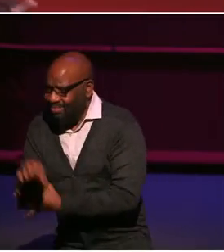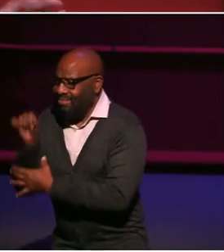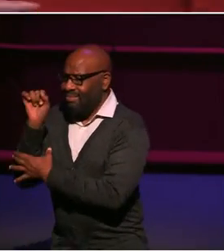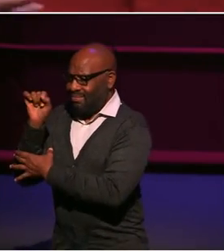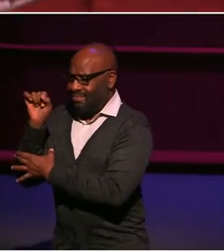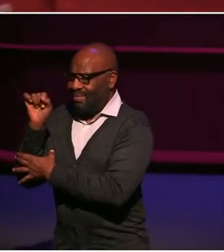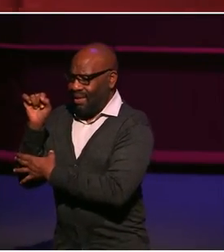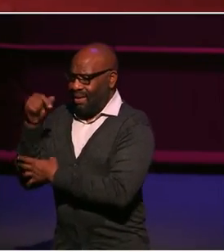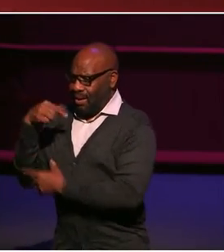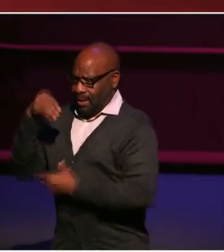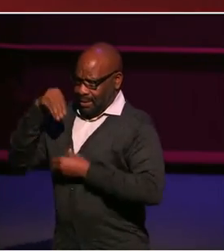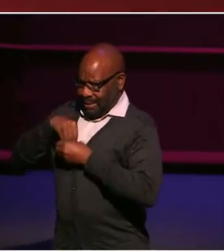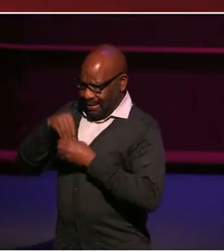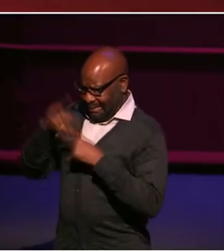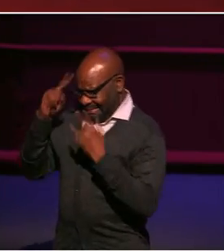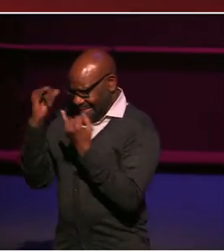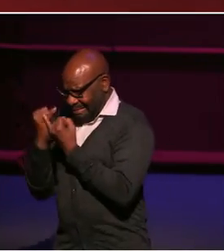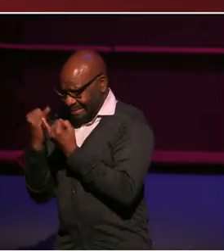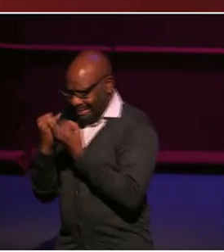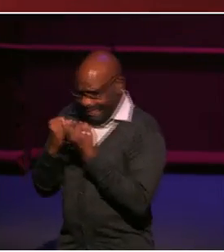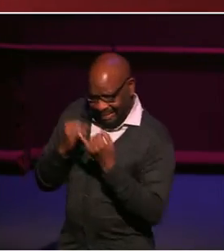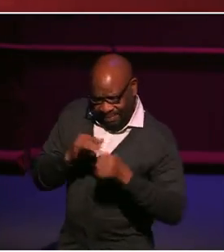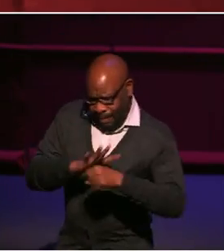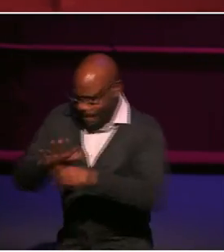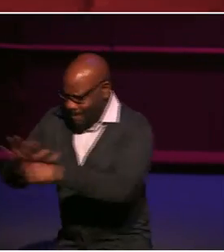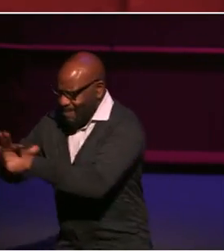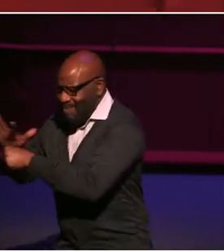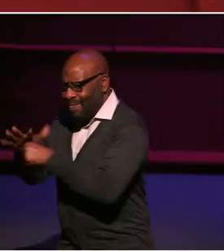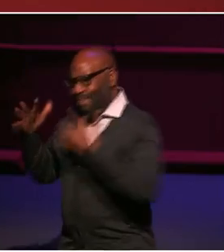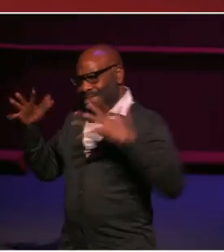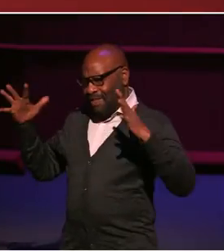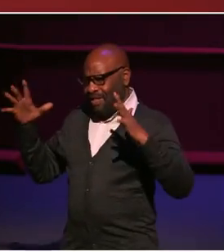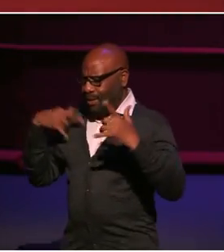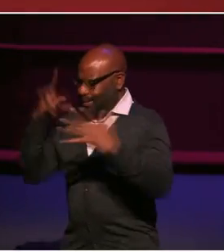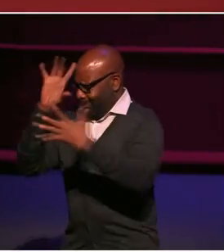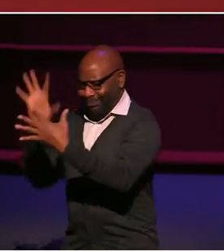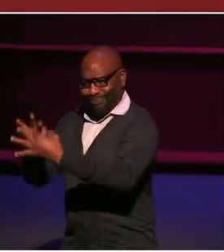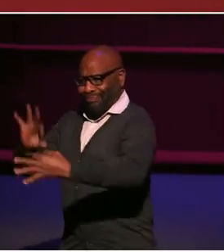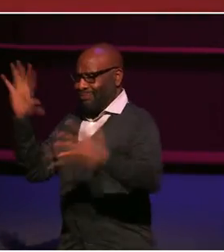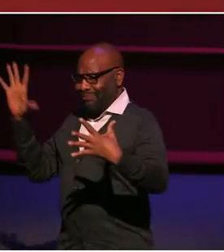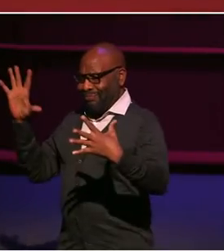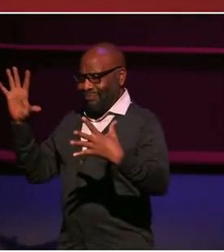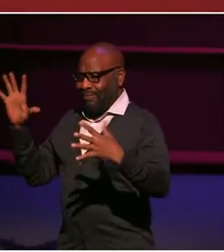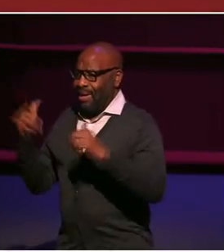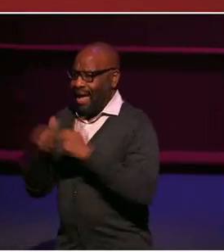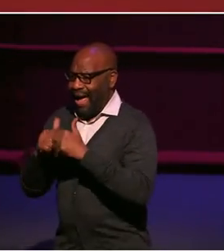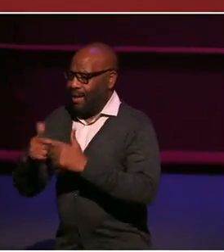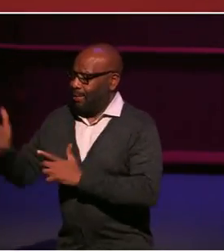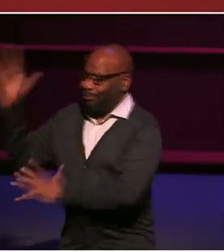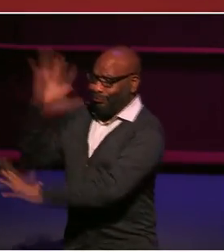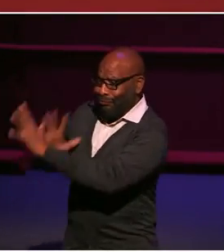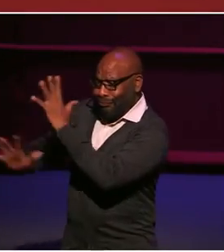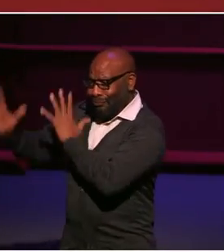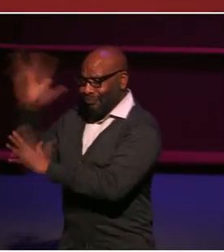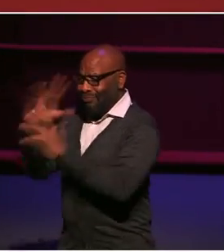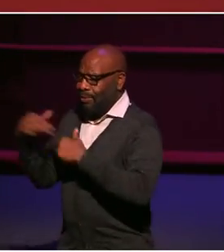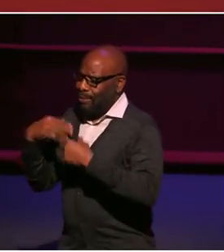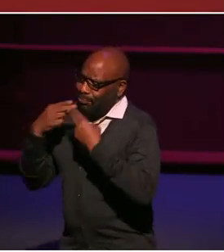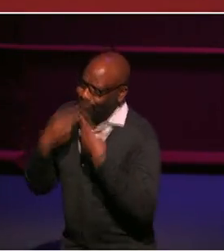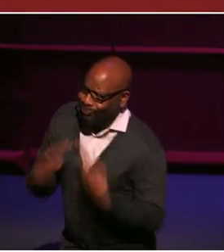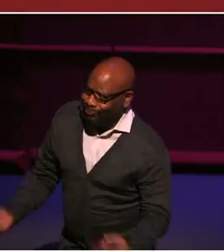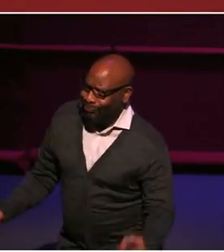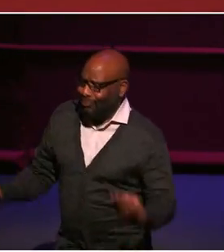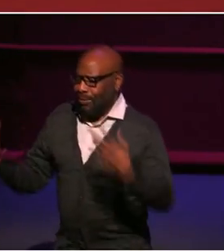enough? This can't be it. I'm losing grip, I'm giving up. Back in the day, this world took my innocence. It's like trauma means the same